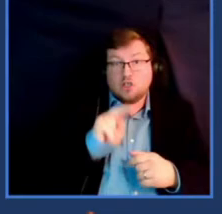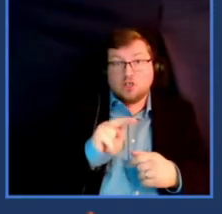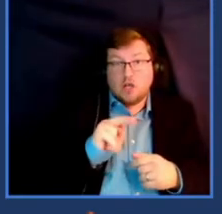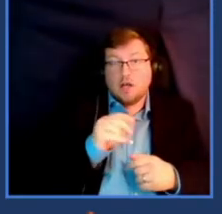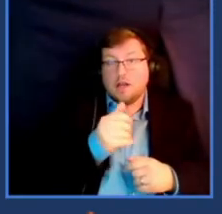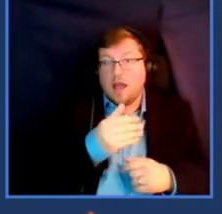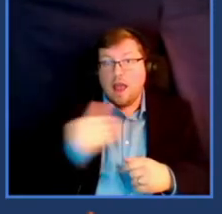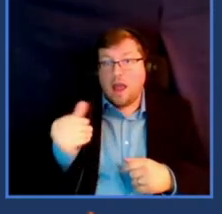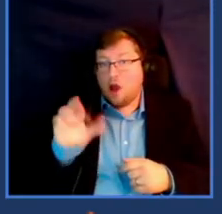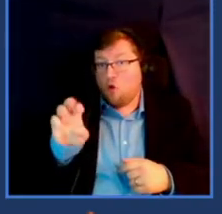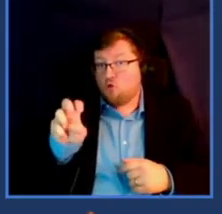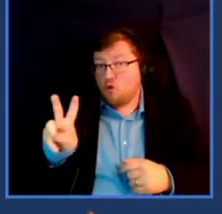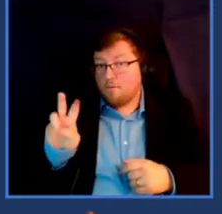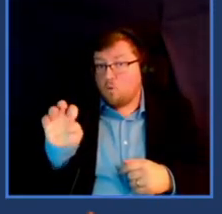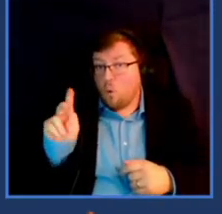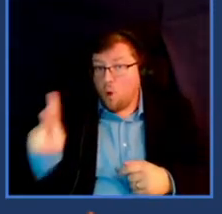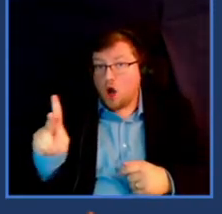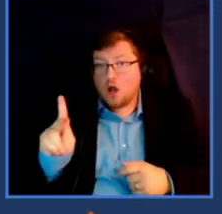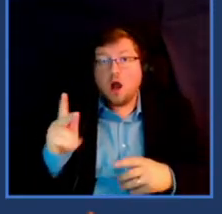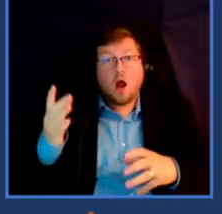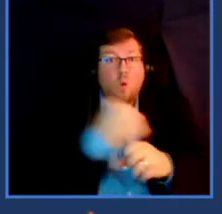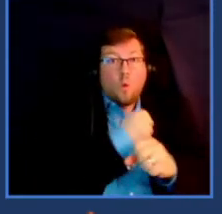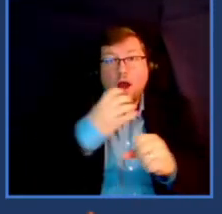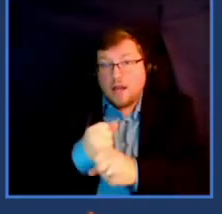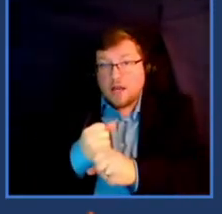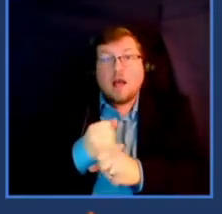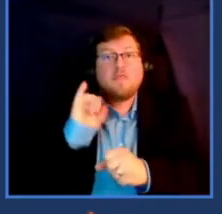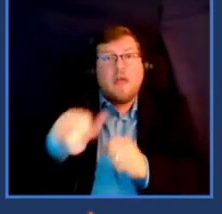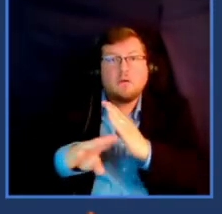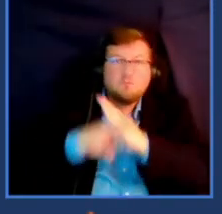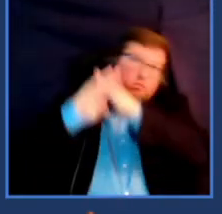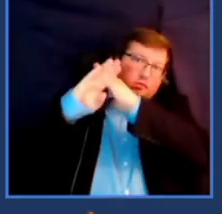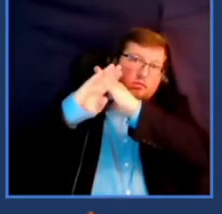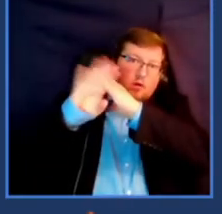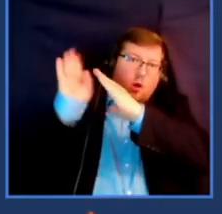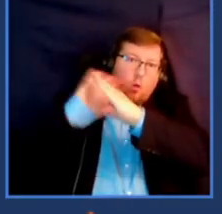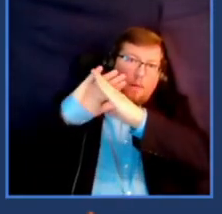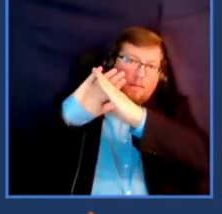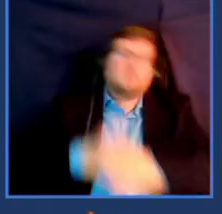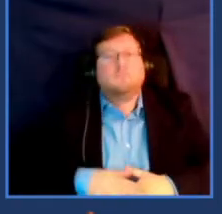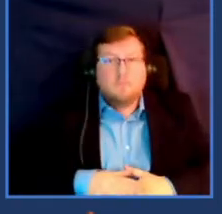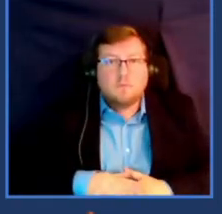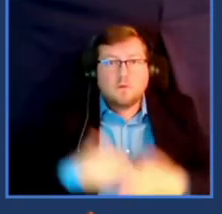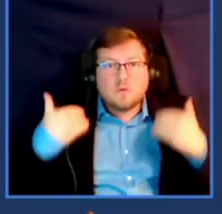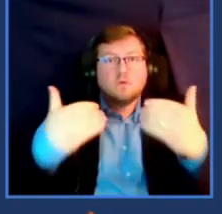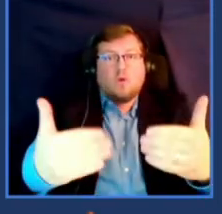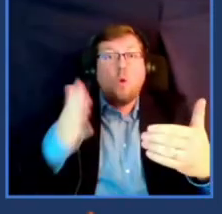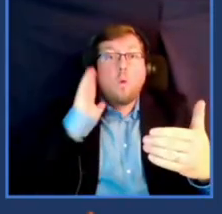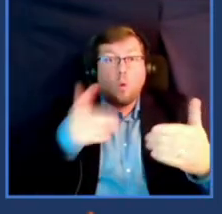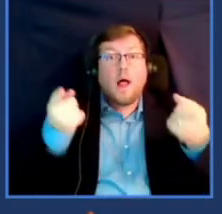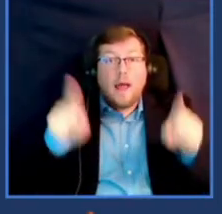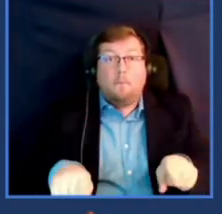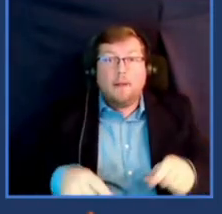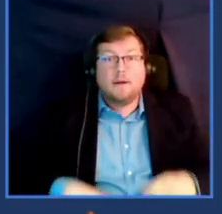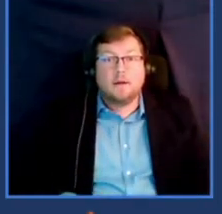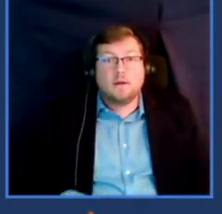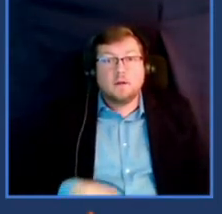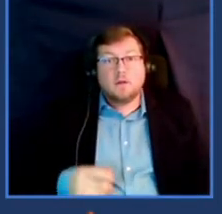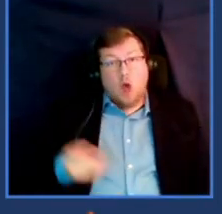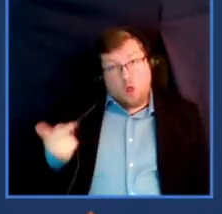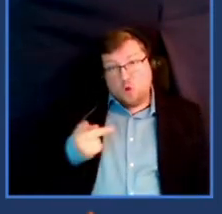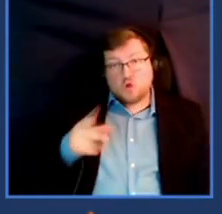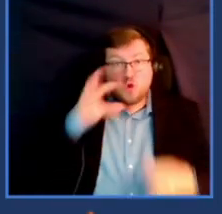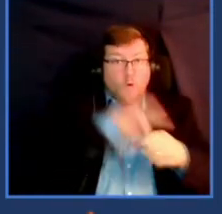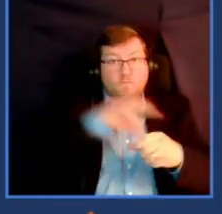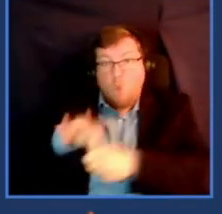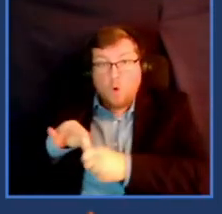can break the gridlock that has gripped Washington and this nation. With their votes in the Senate, we'll be able to make the progress we